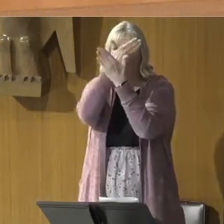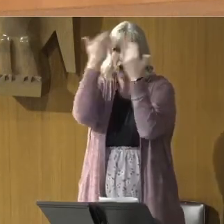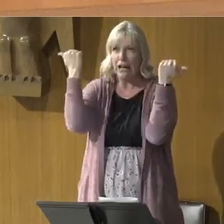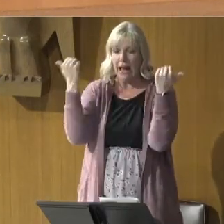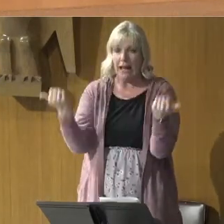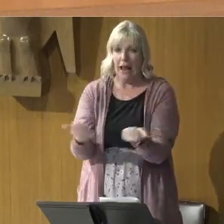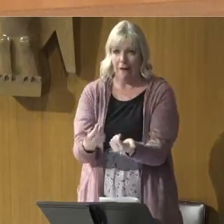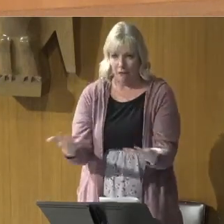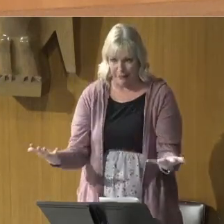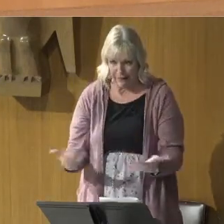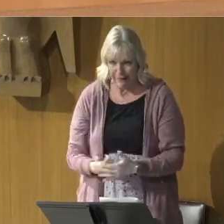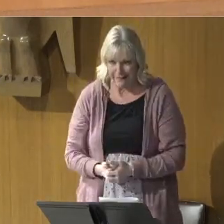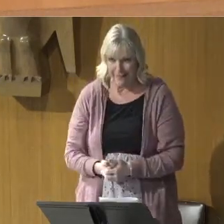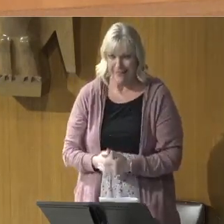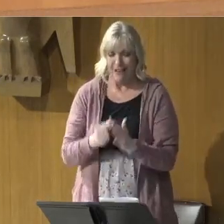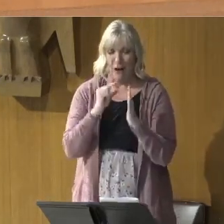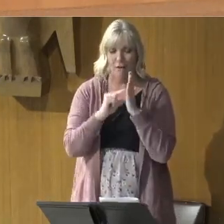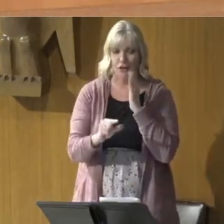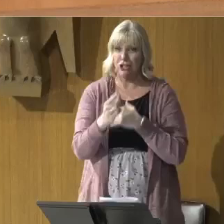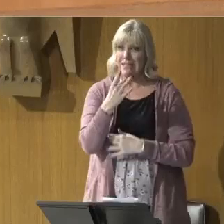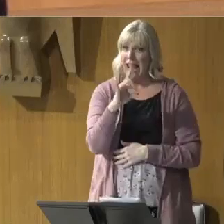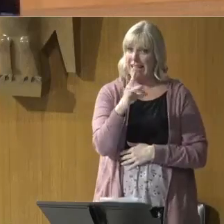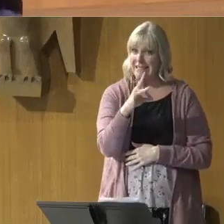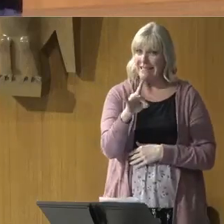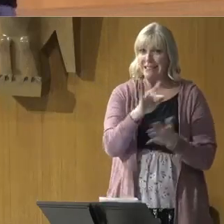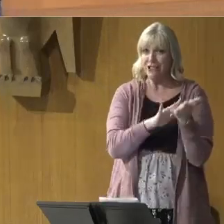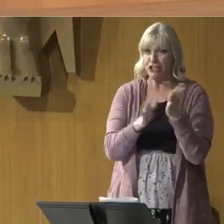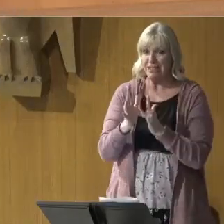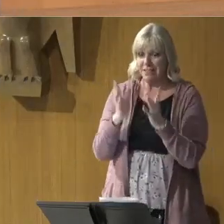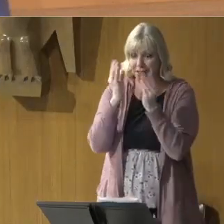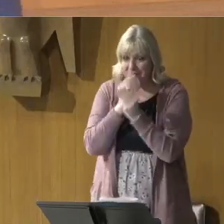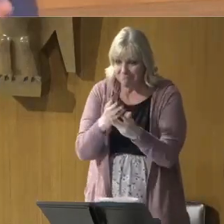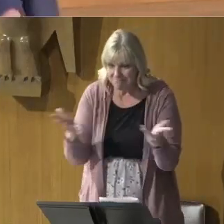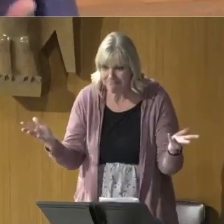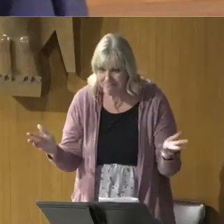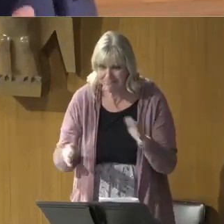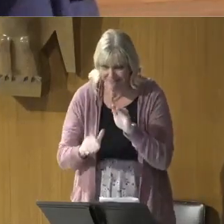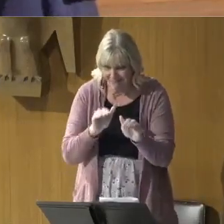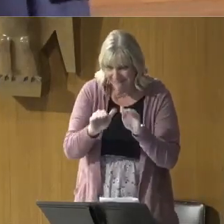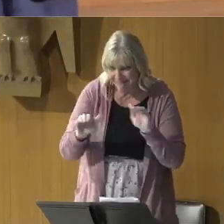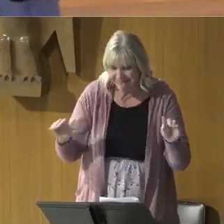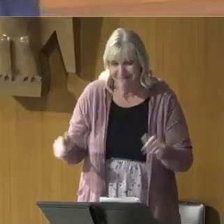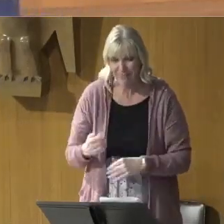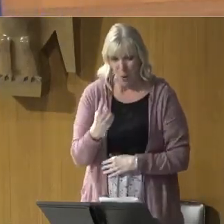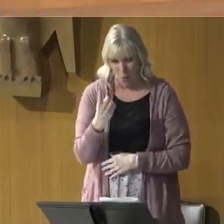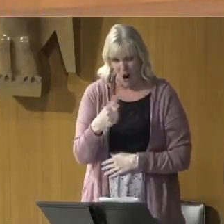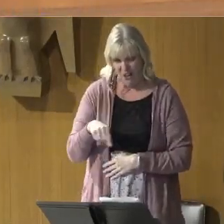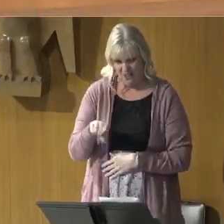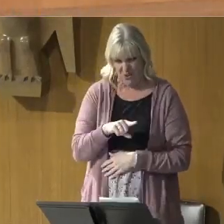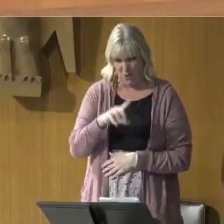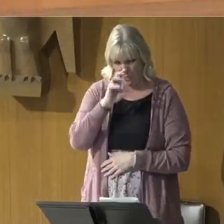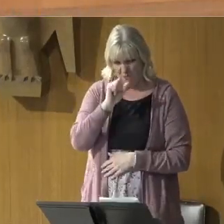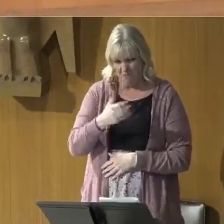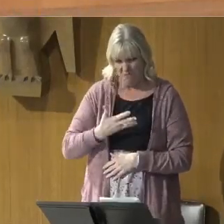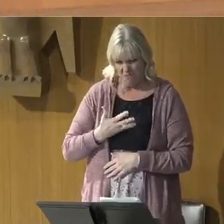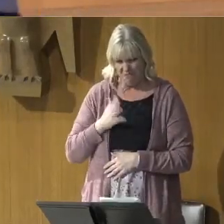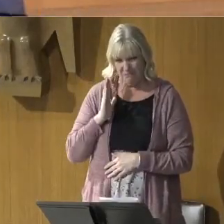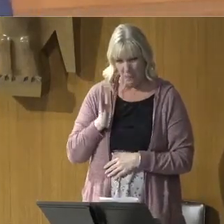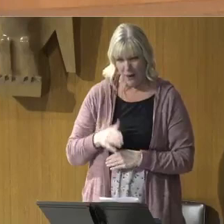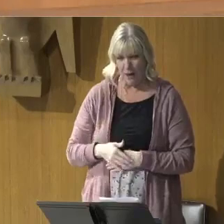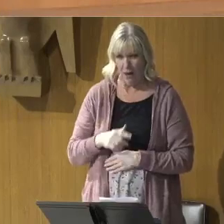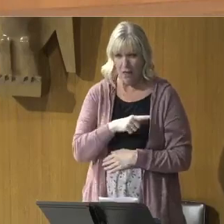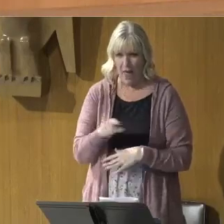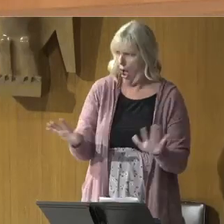In verse 18, Jesus tells his disciples as they're beginning to gather that one of them is going to betray him. They are